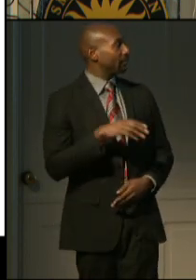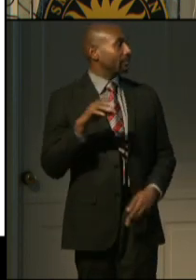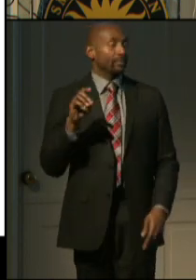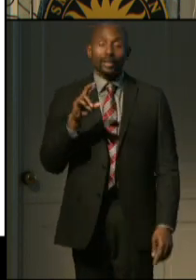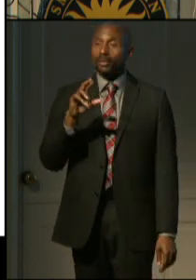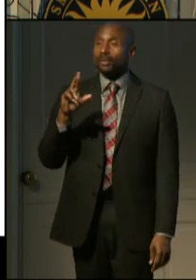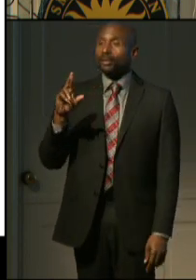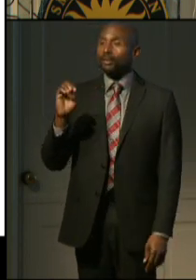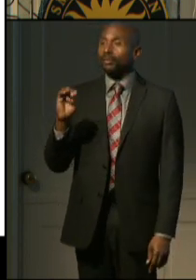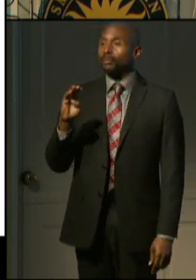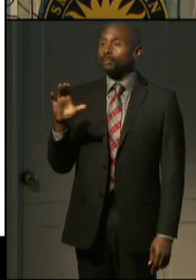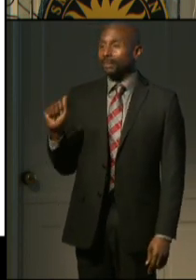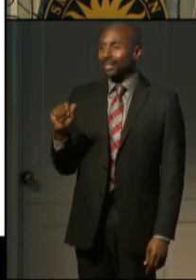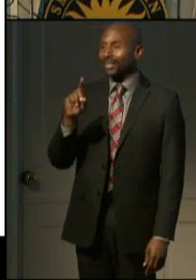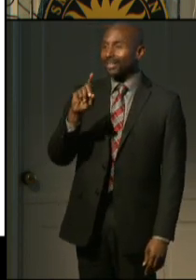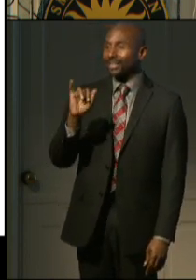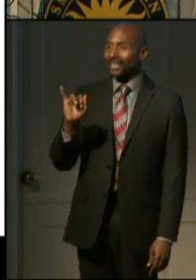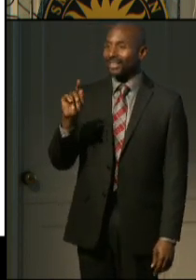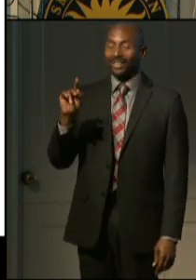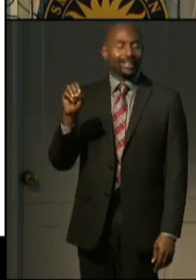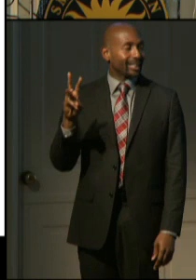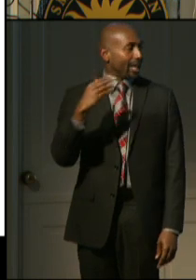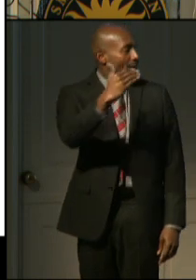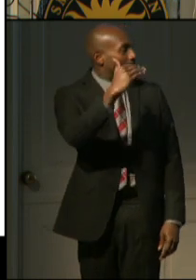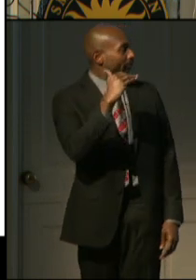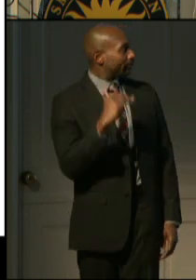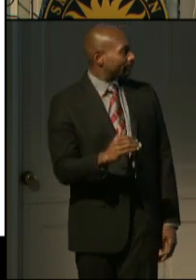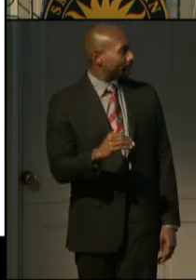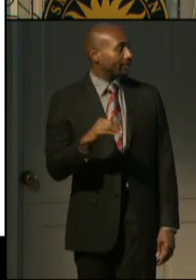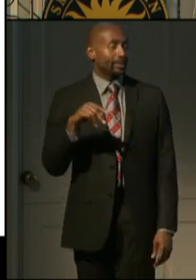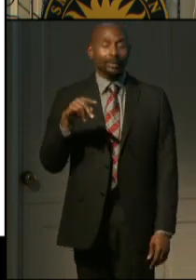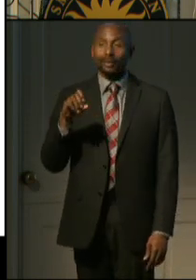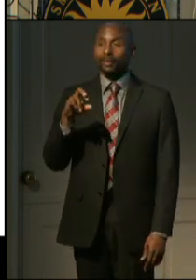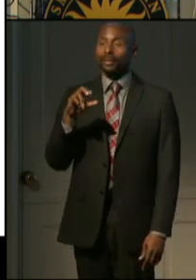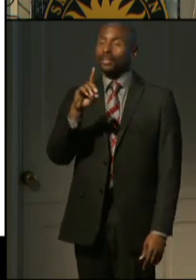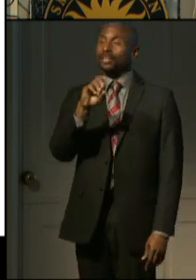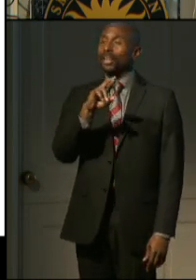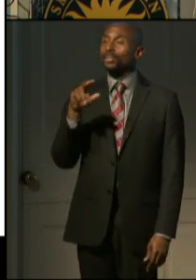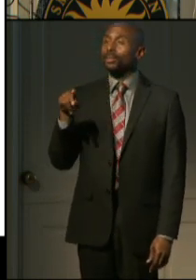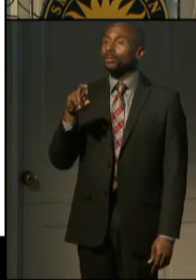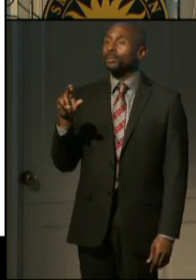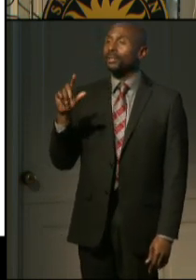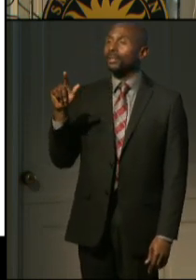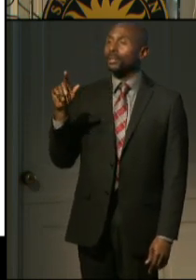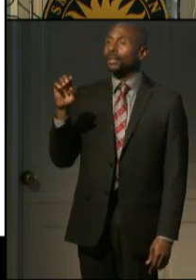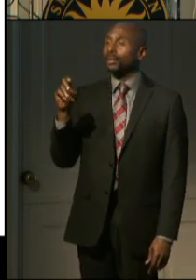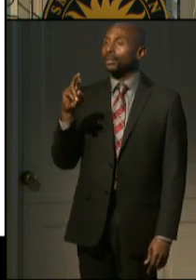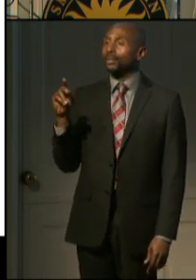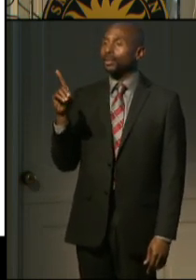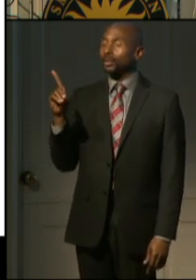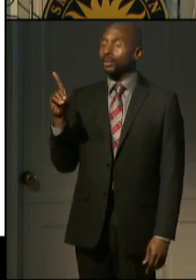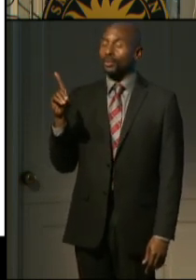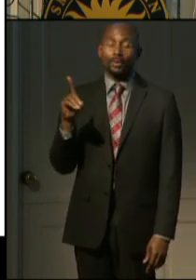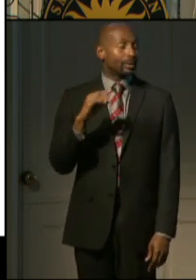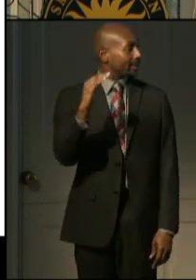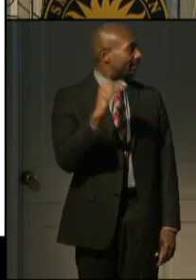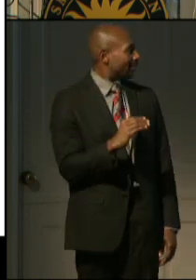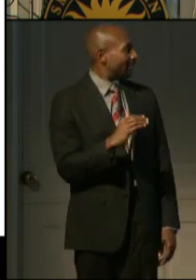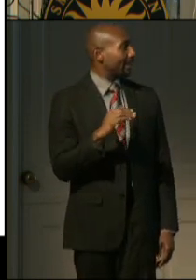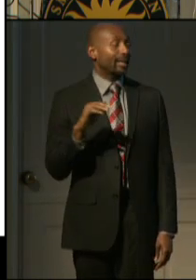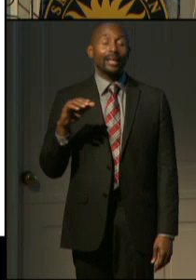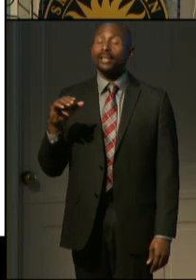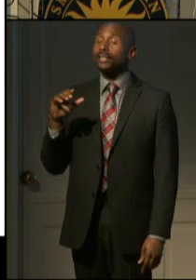Sciences Lab, Dr. Peter Leonard from the Yale Digital Humanities Lab, and Ms. Latoya Peterson from Glow Up Games.